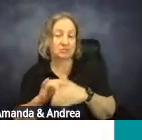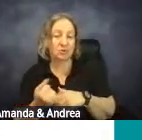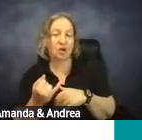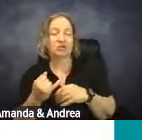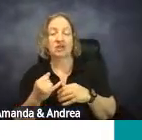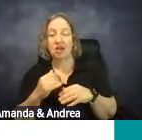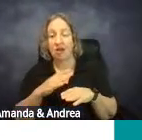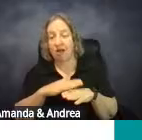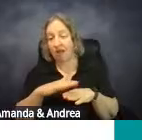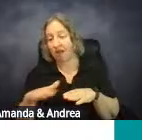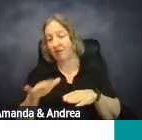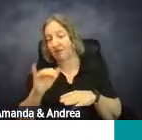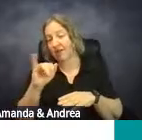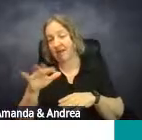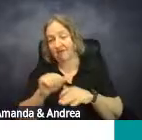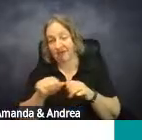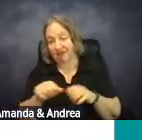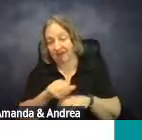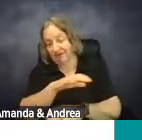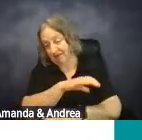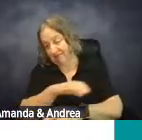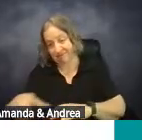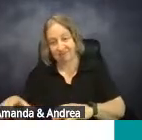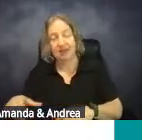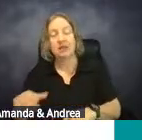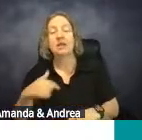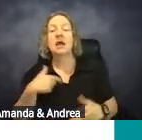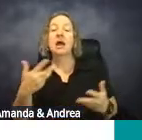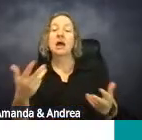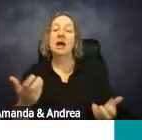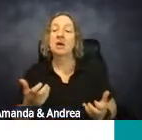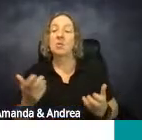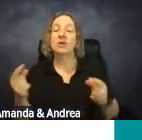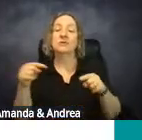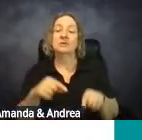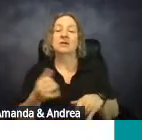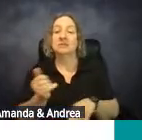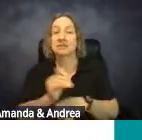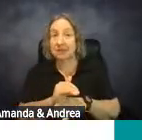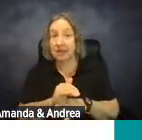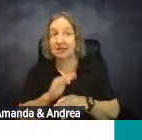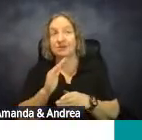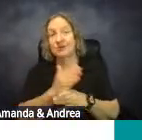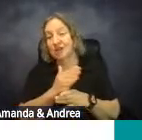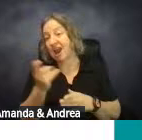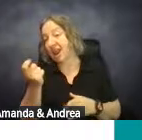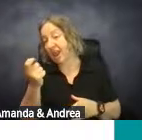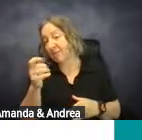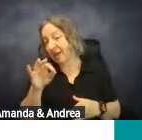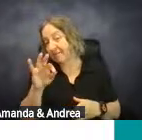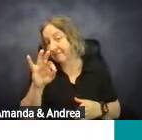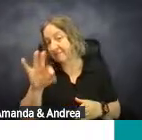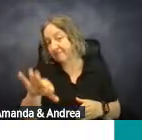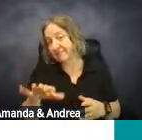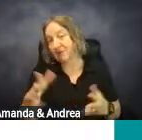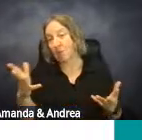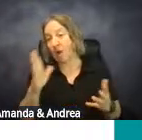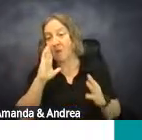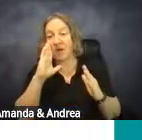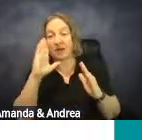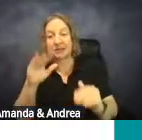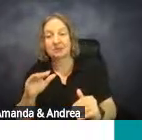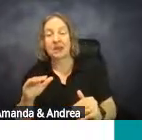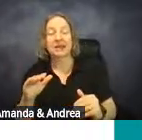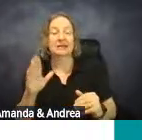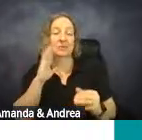wide. So really, I just wanted to come tonight and be able to share a little bit with you about what you can expect is